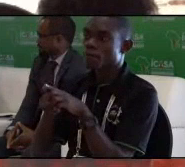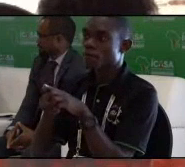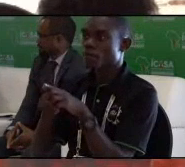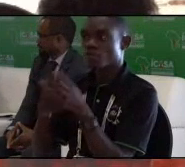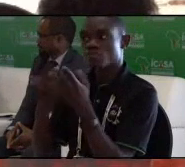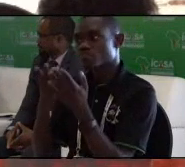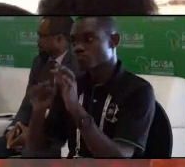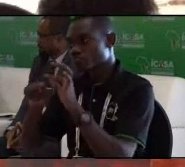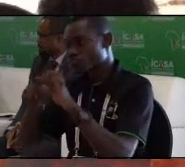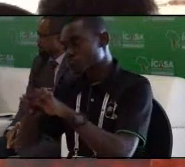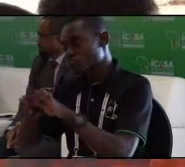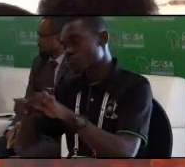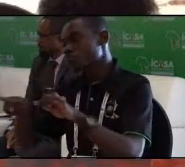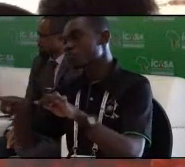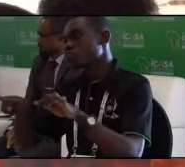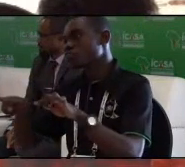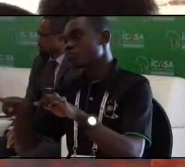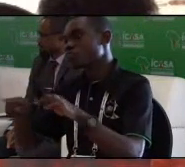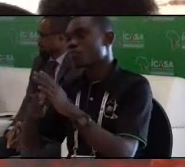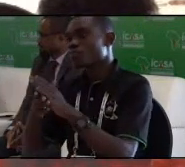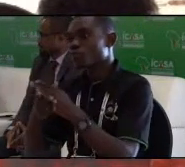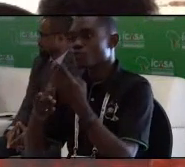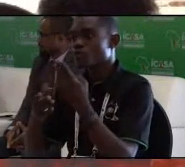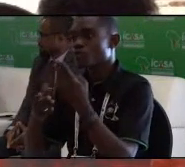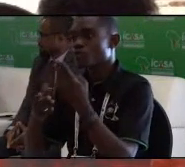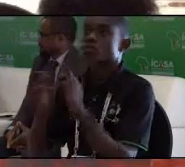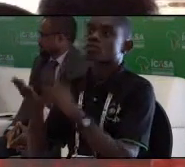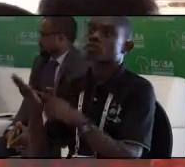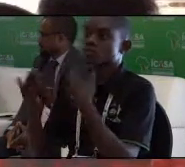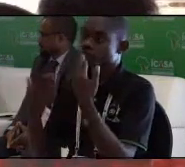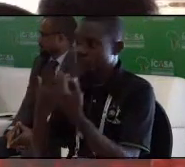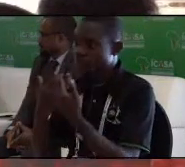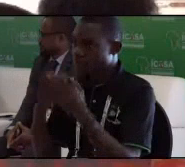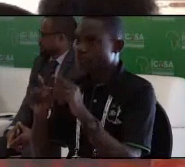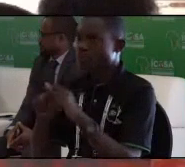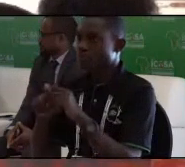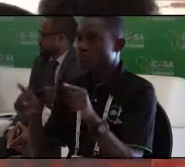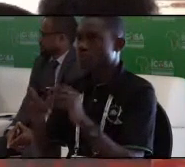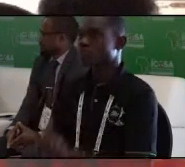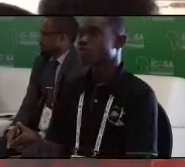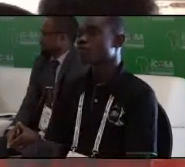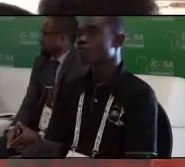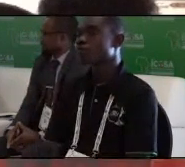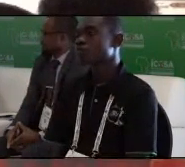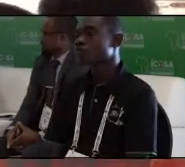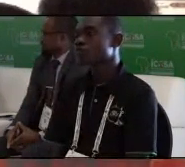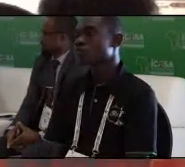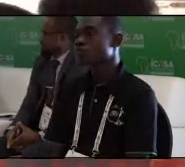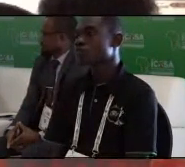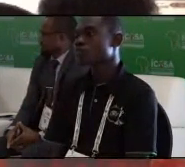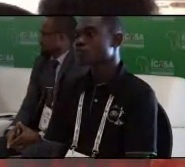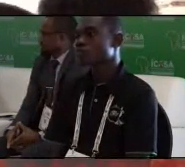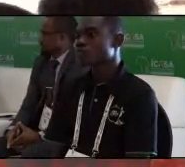the flow was not too it was not too problematic for us. But the sensitization, the